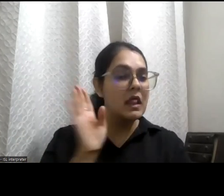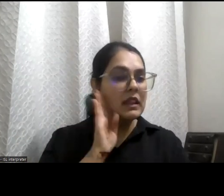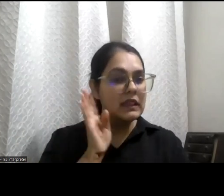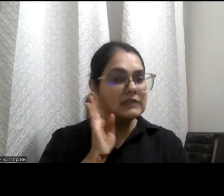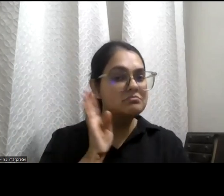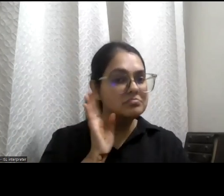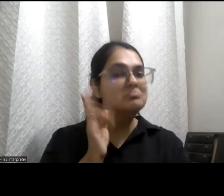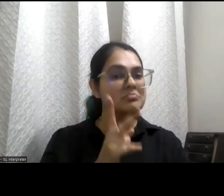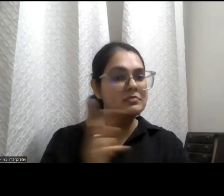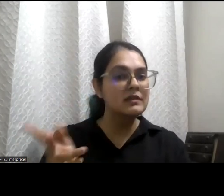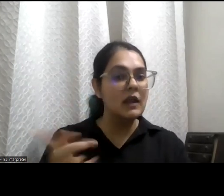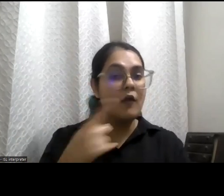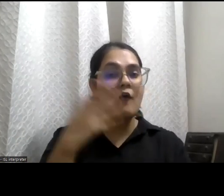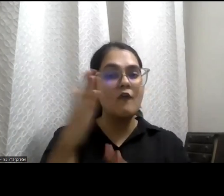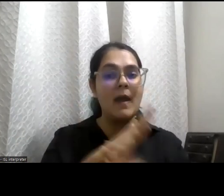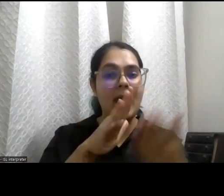the Marcia,